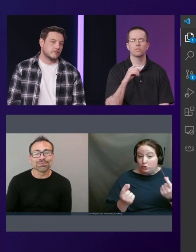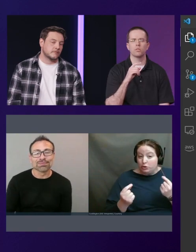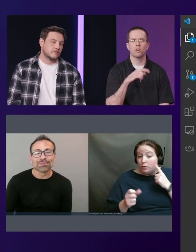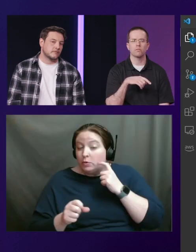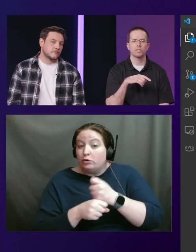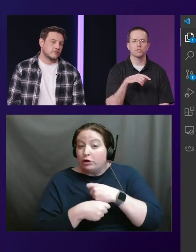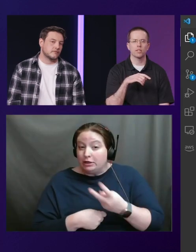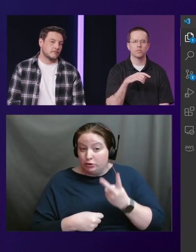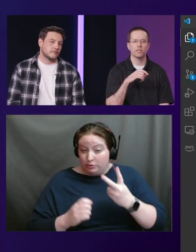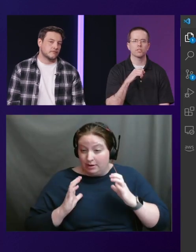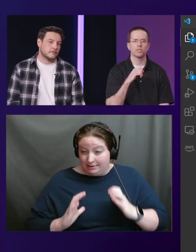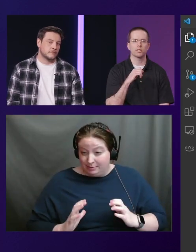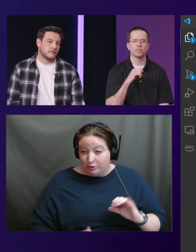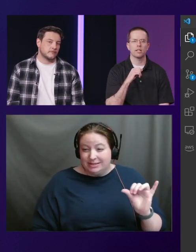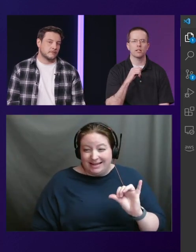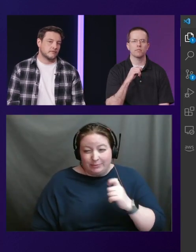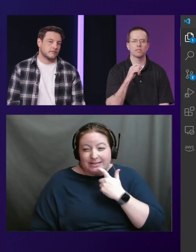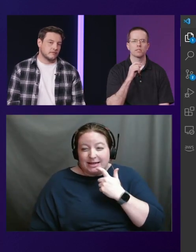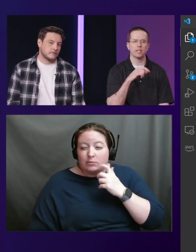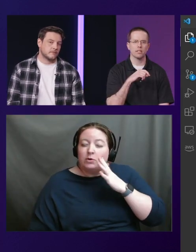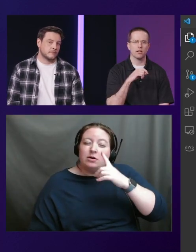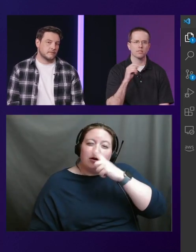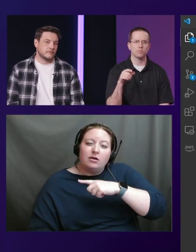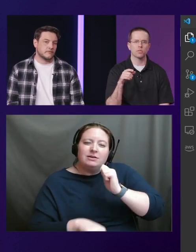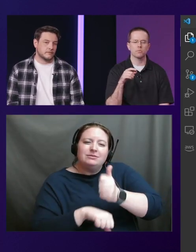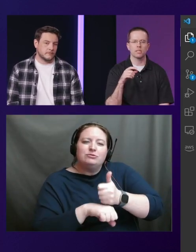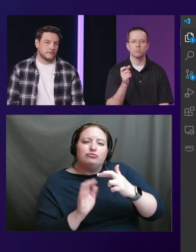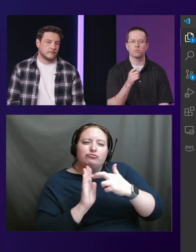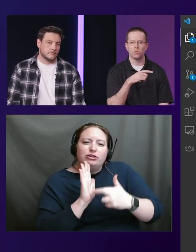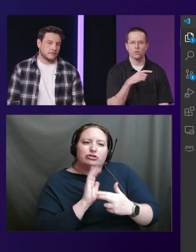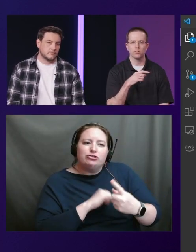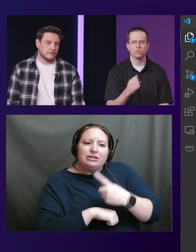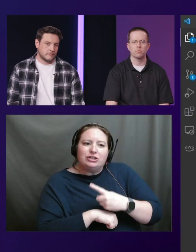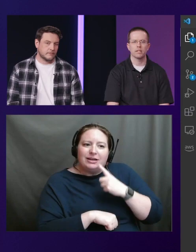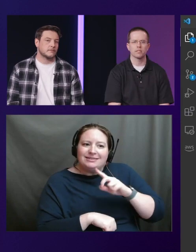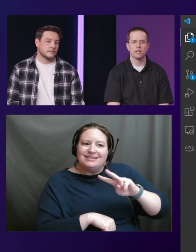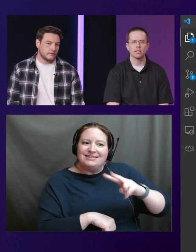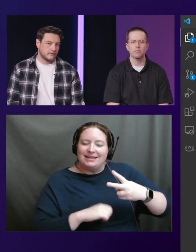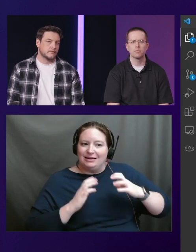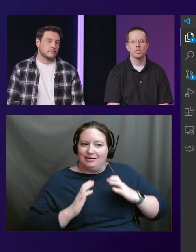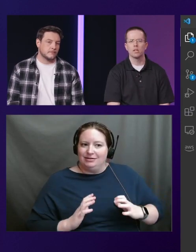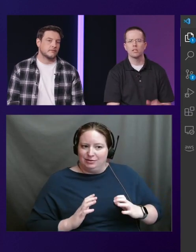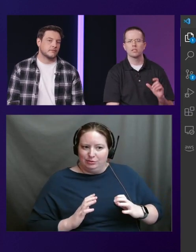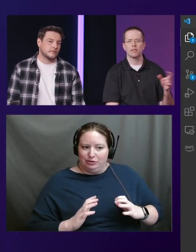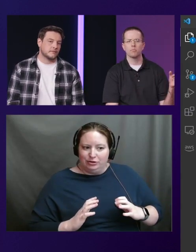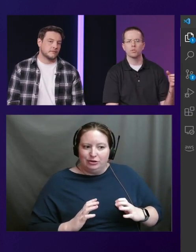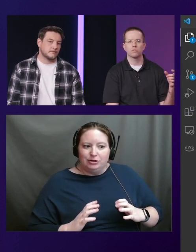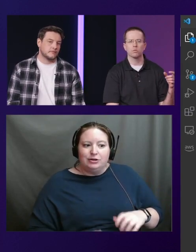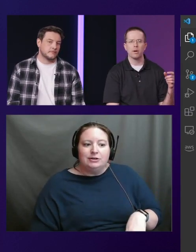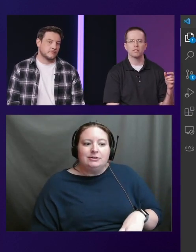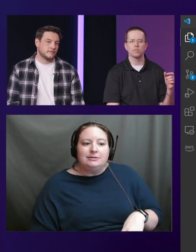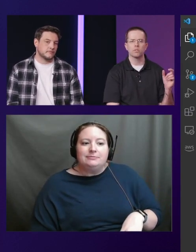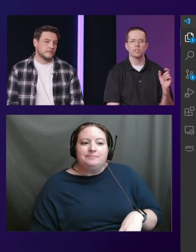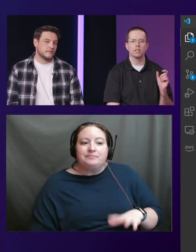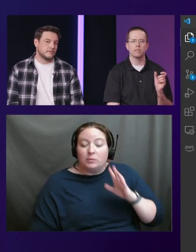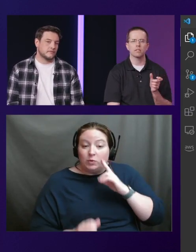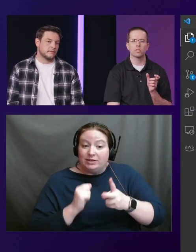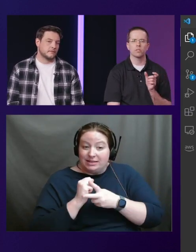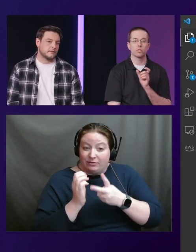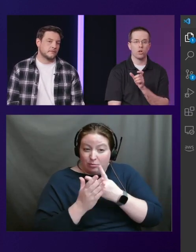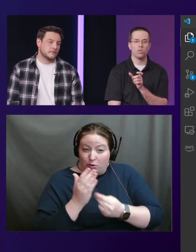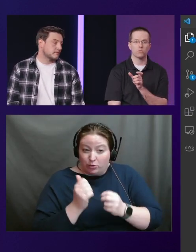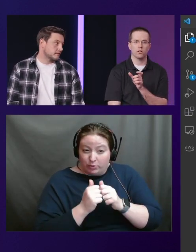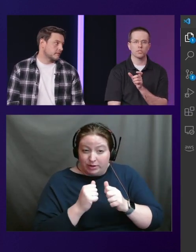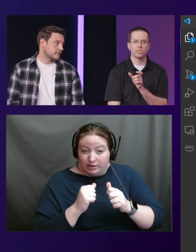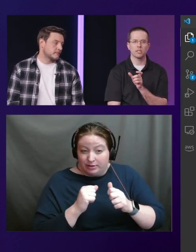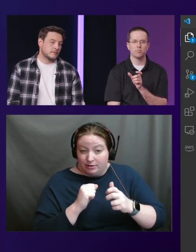going to artificially set the registration date of the second customer to be before, so minus a second. Save them both to a repository, and then it's going